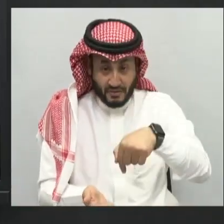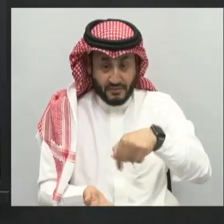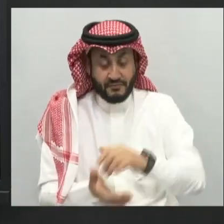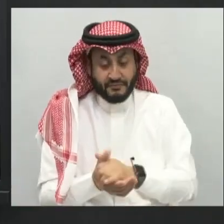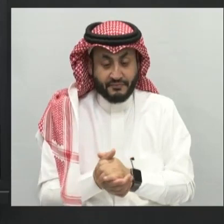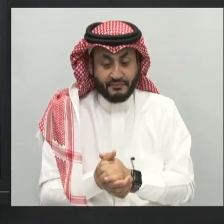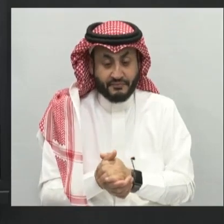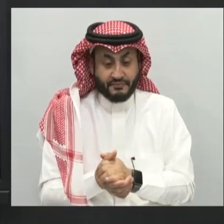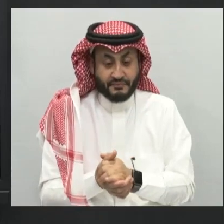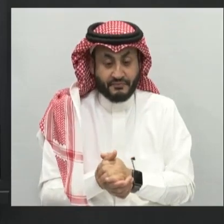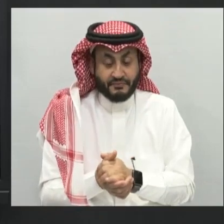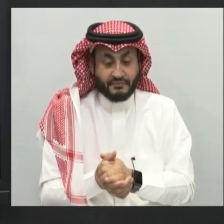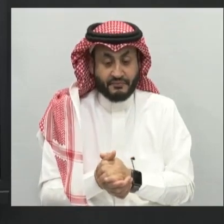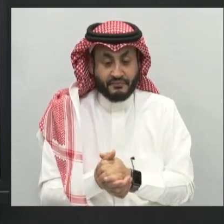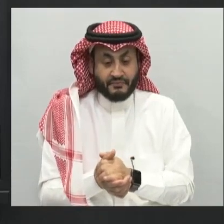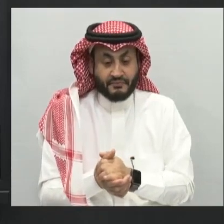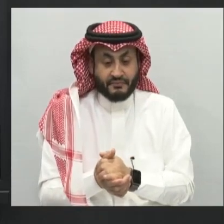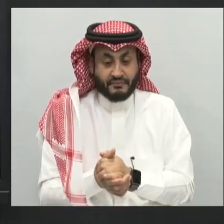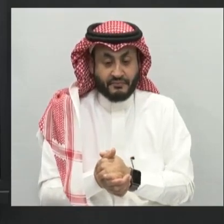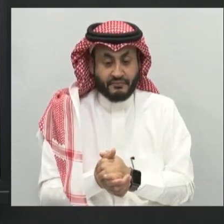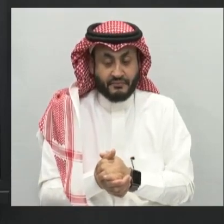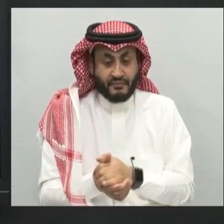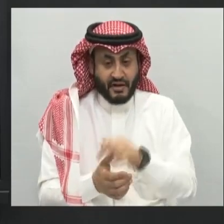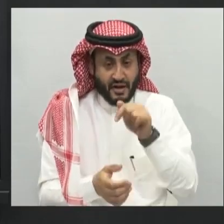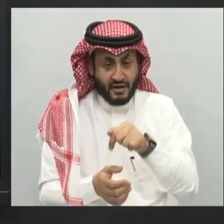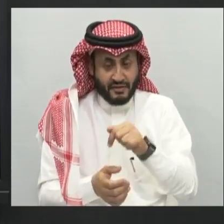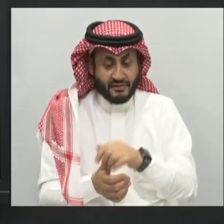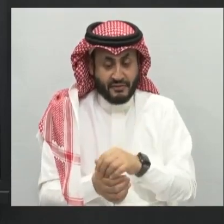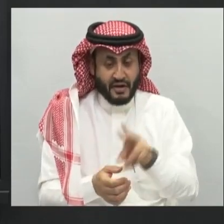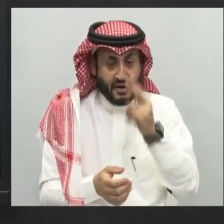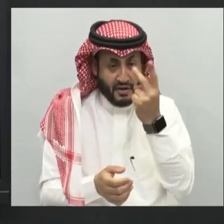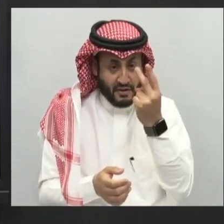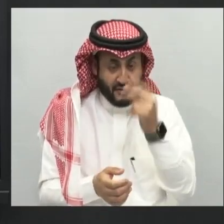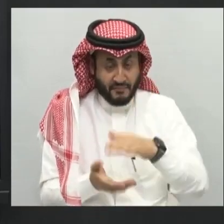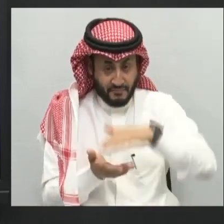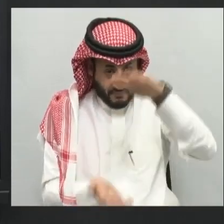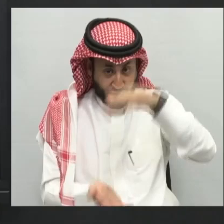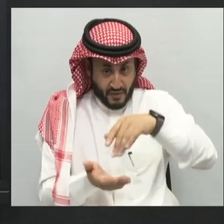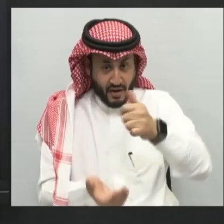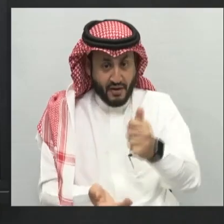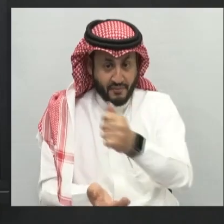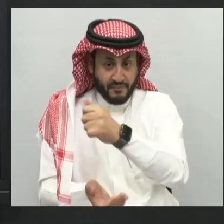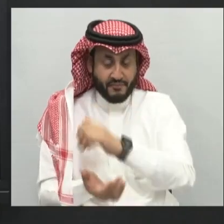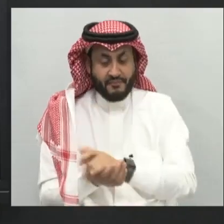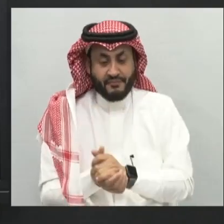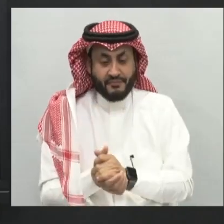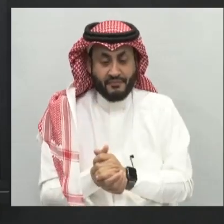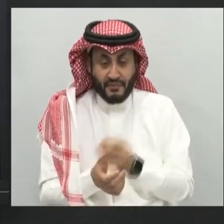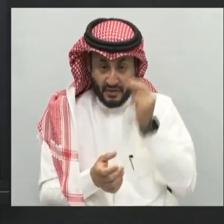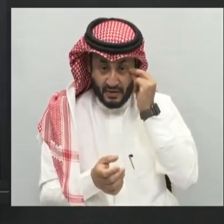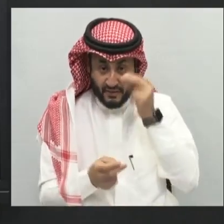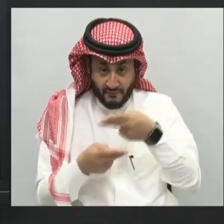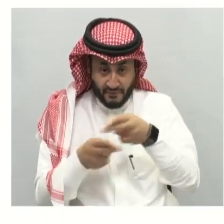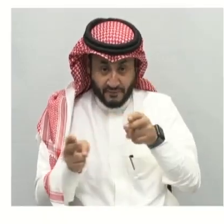we're uppercase or lowercase? I think lowercase. This time we're going to do both uppercase and lowercase, and notice the